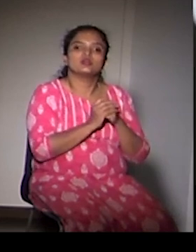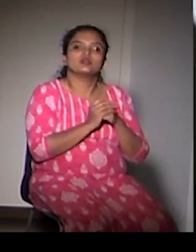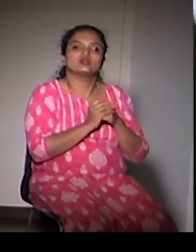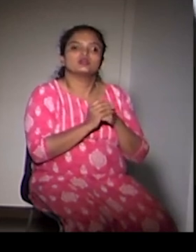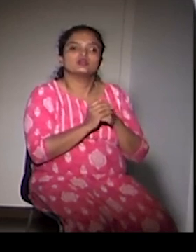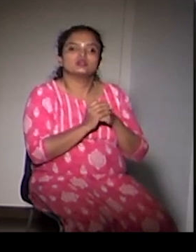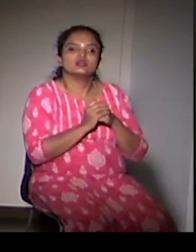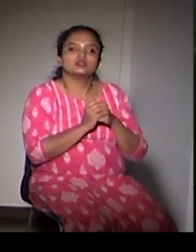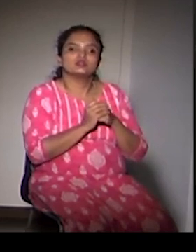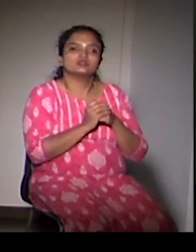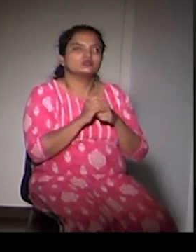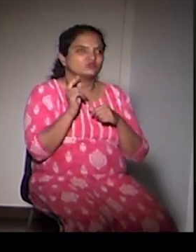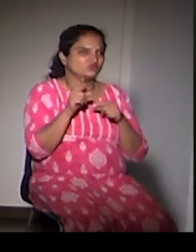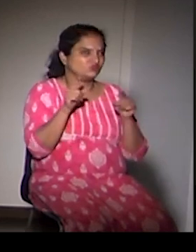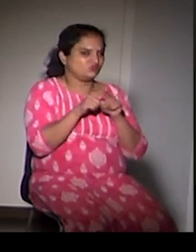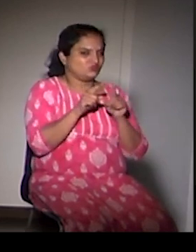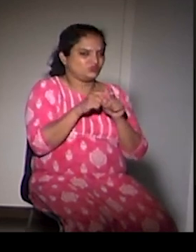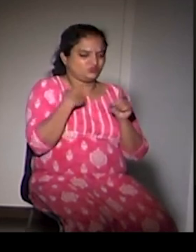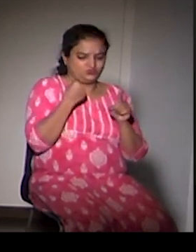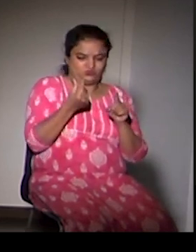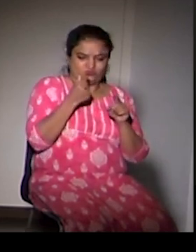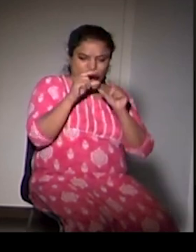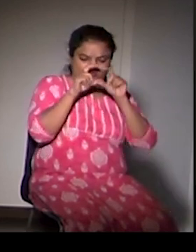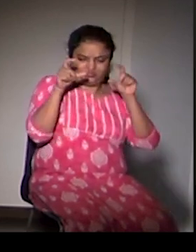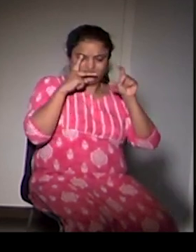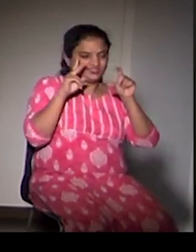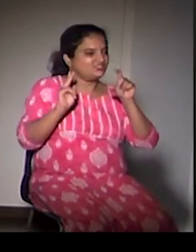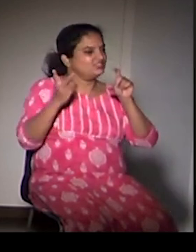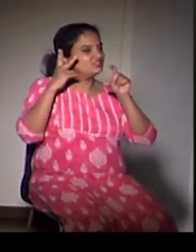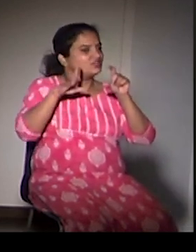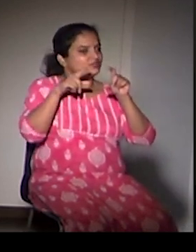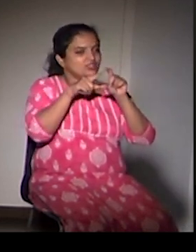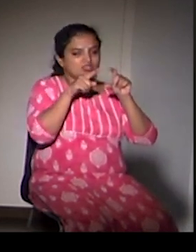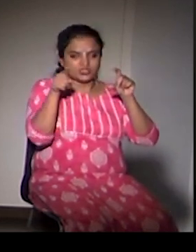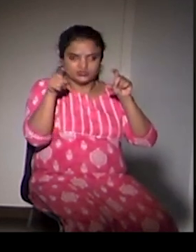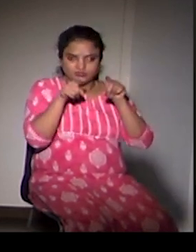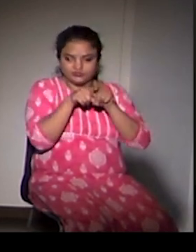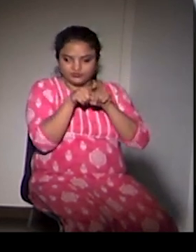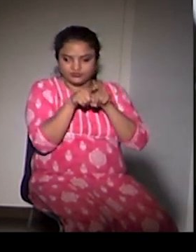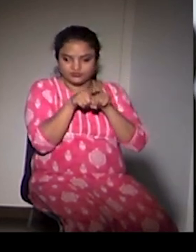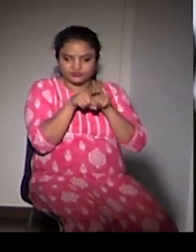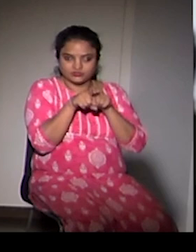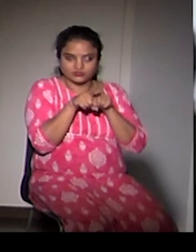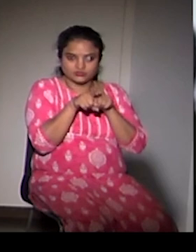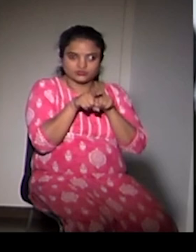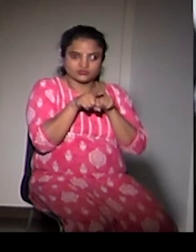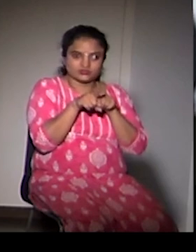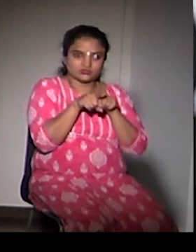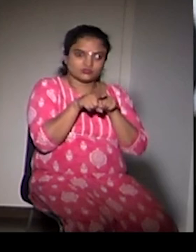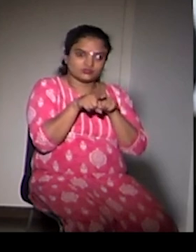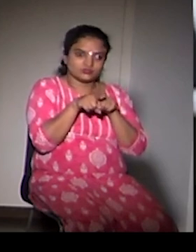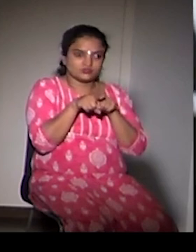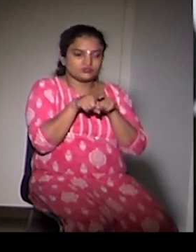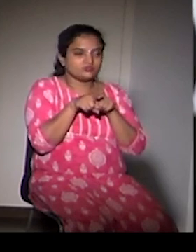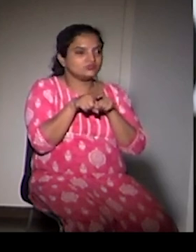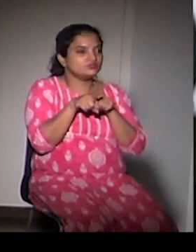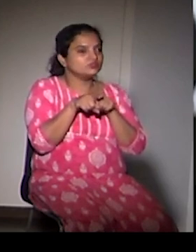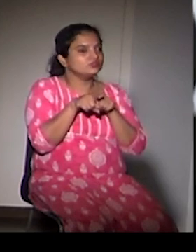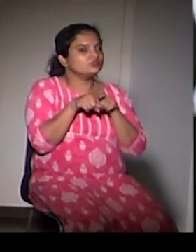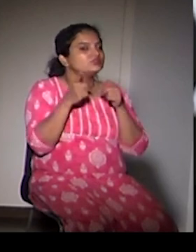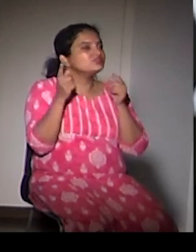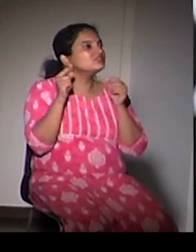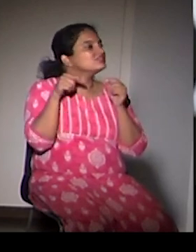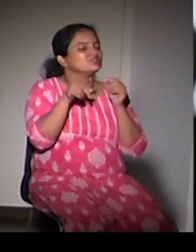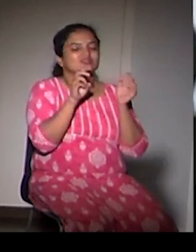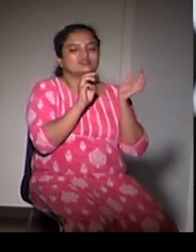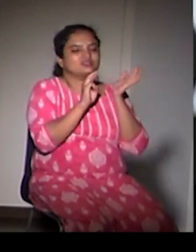Quite a restrained use of tiling. And in these early buildings, it was really just a sort of emphasis